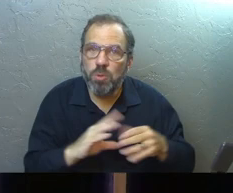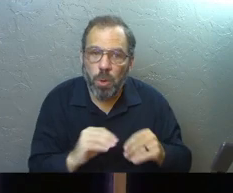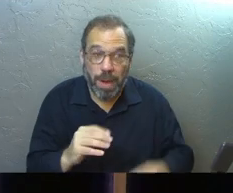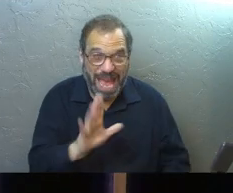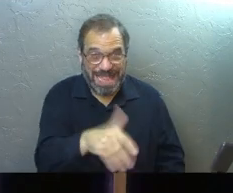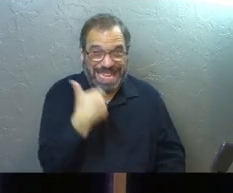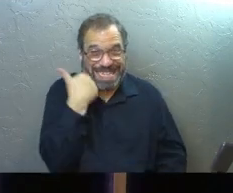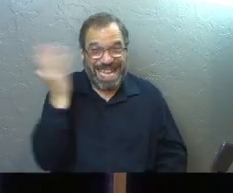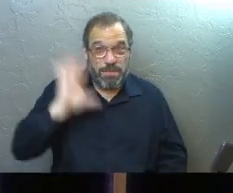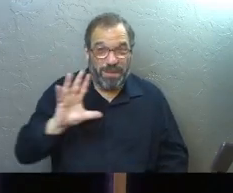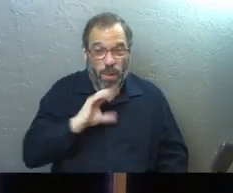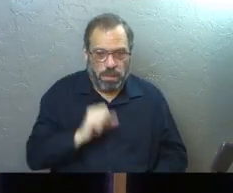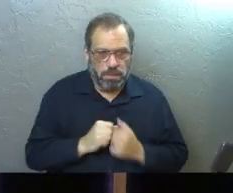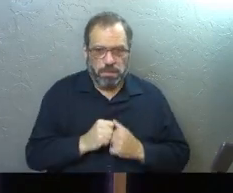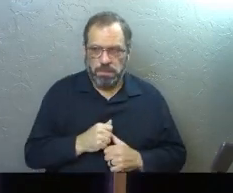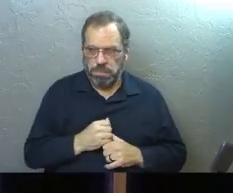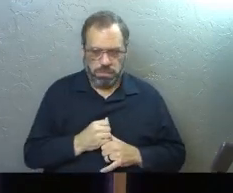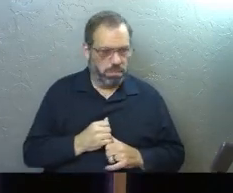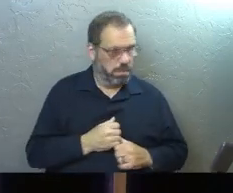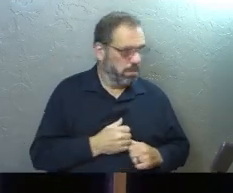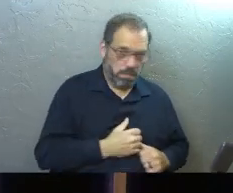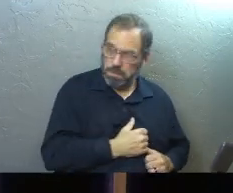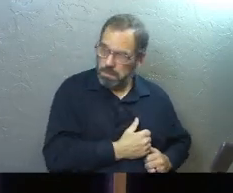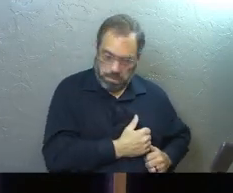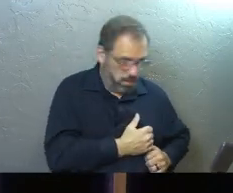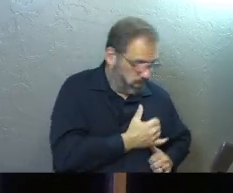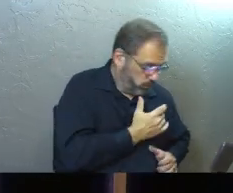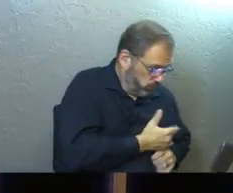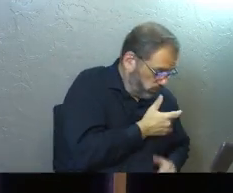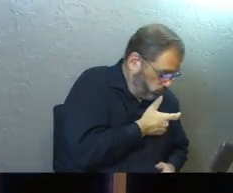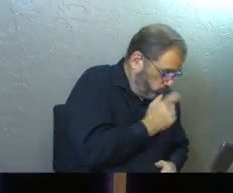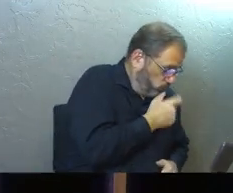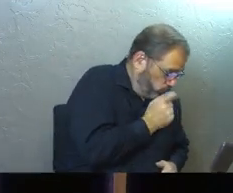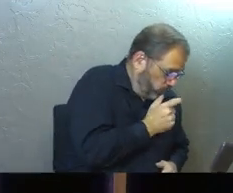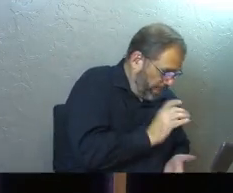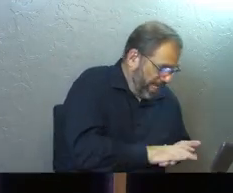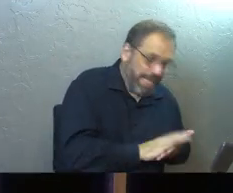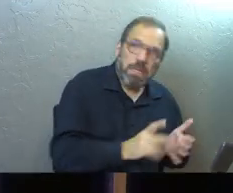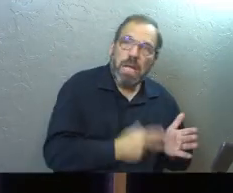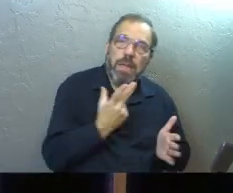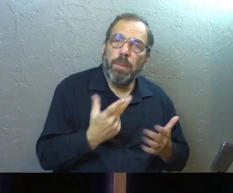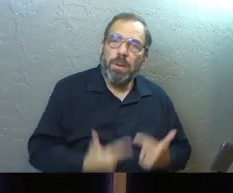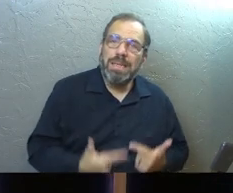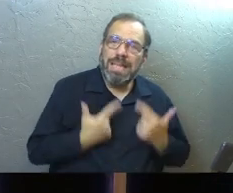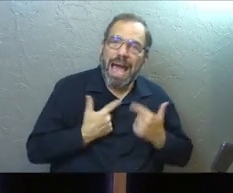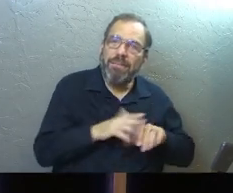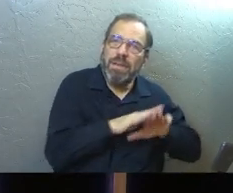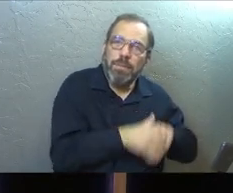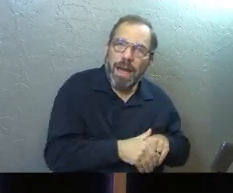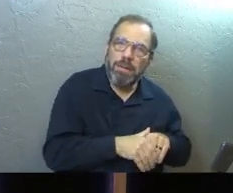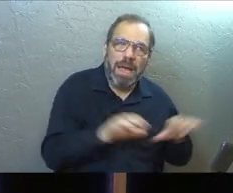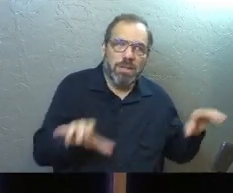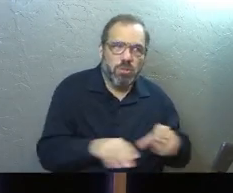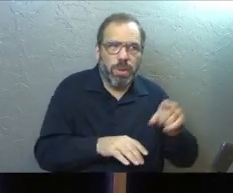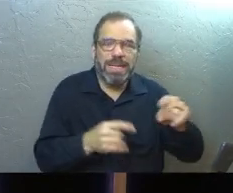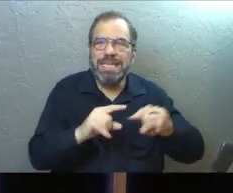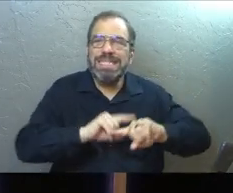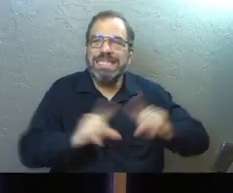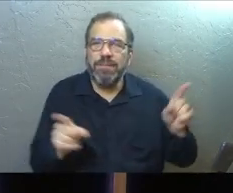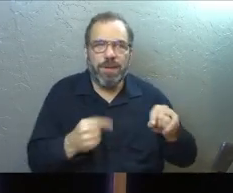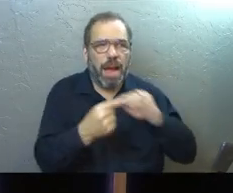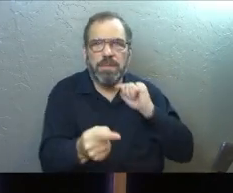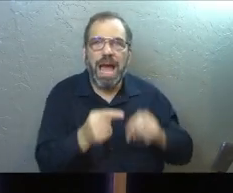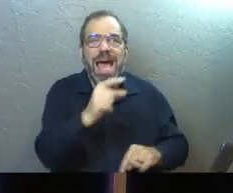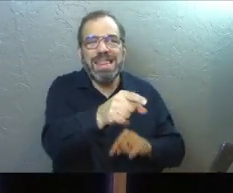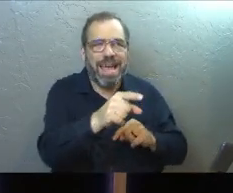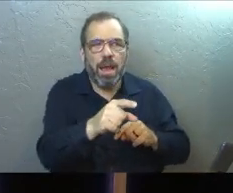the shame that they used to walk in, where they lied and they kept it secret as a double life, they're doing the exact opposite. That's